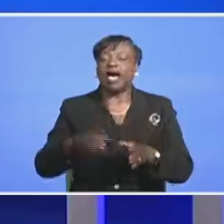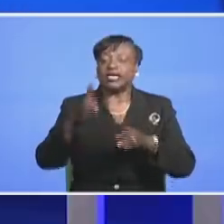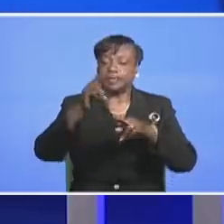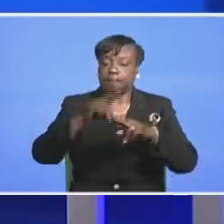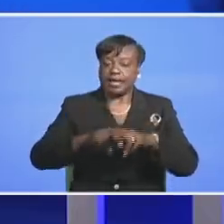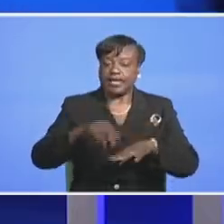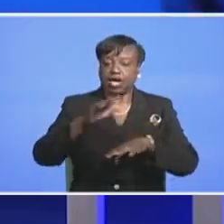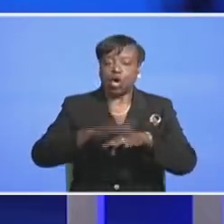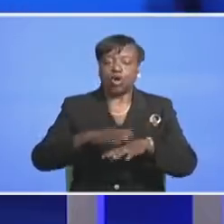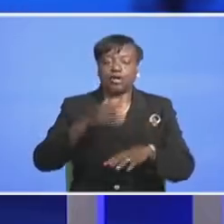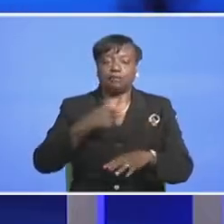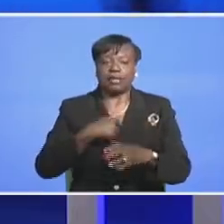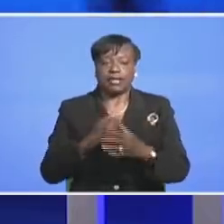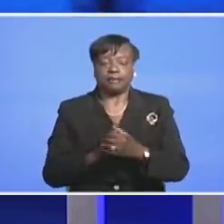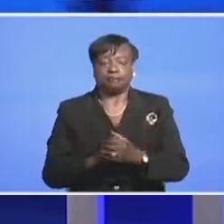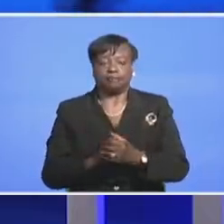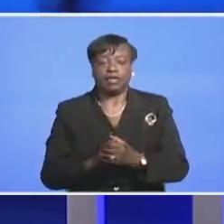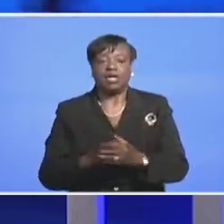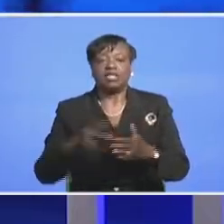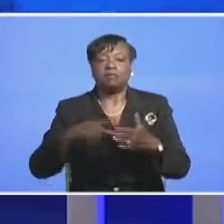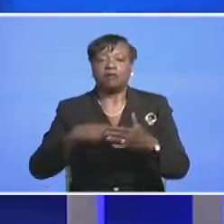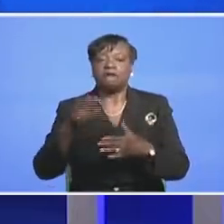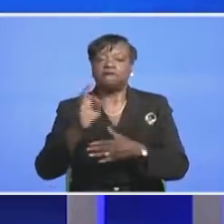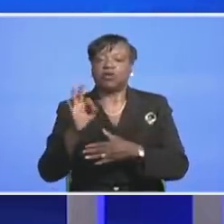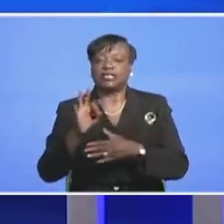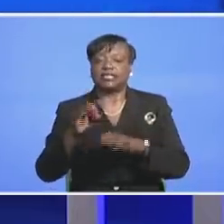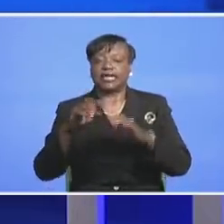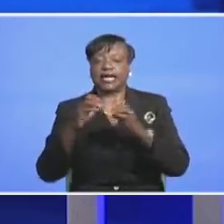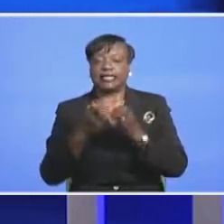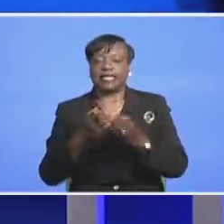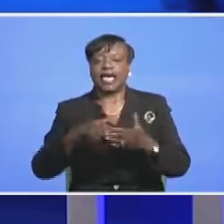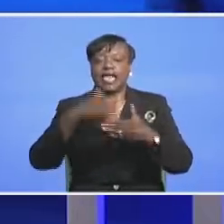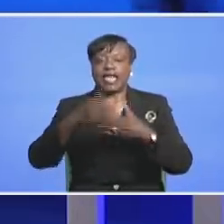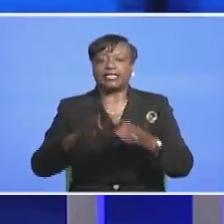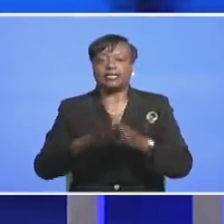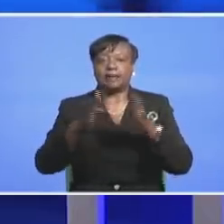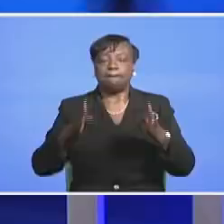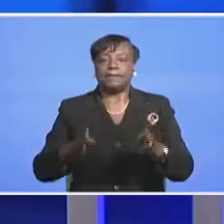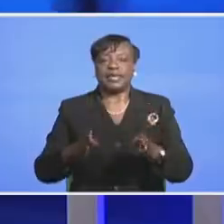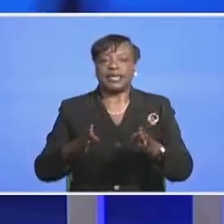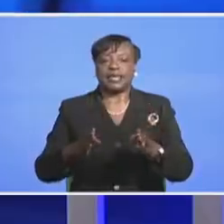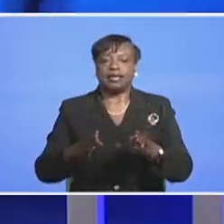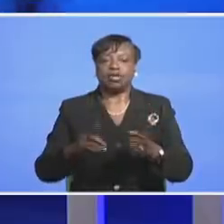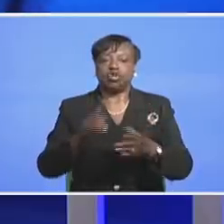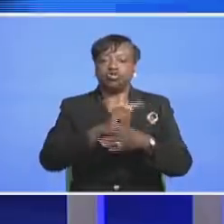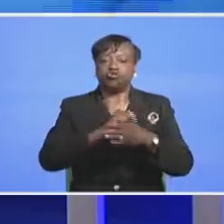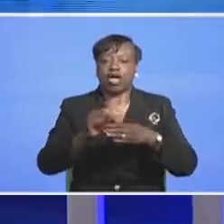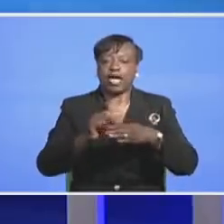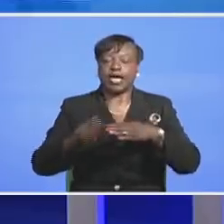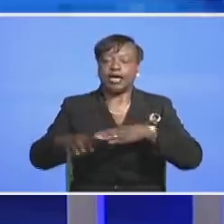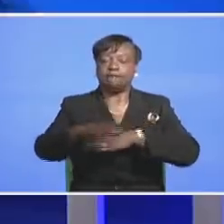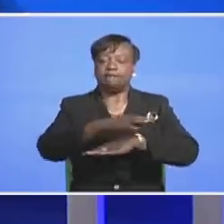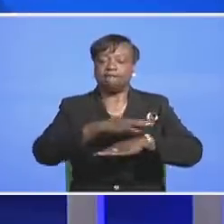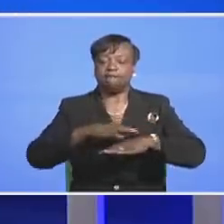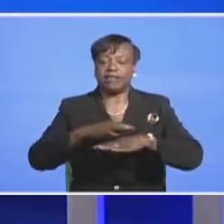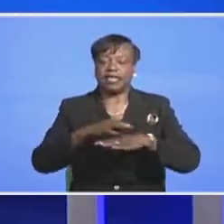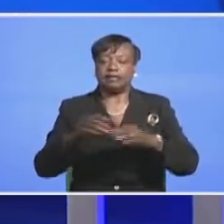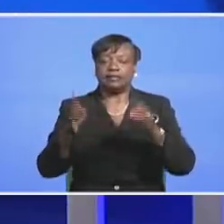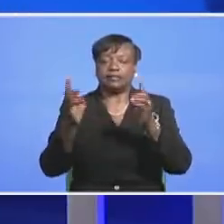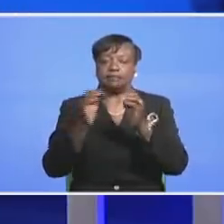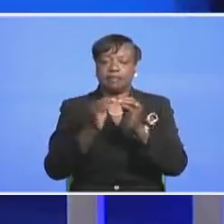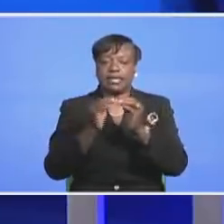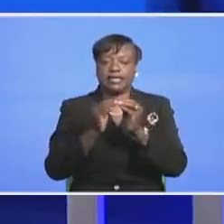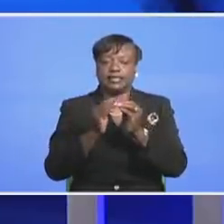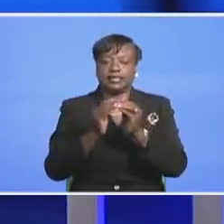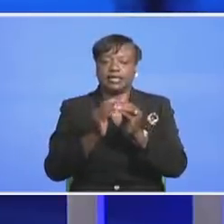Prefontaine Classic is the next big international track and field meet on the calendar, and Golden Girl Shawnee Miller-Weibo is expected